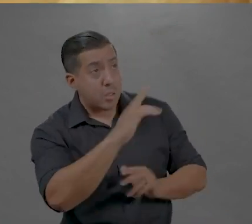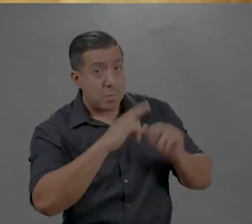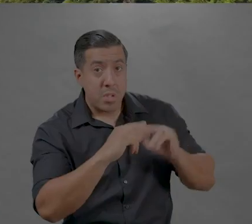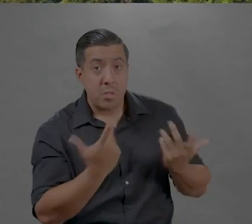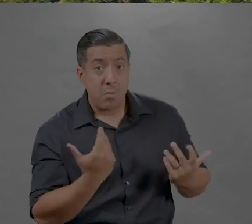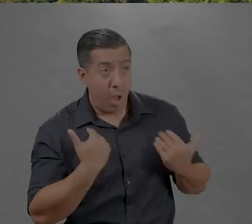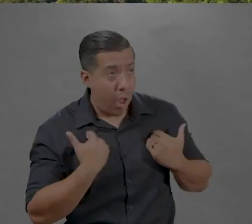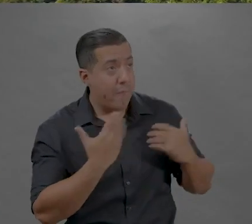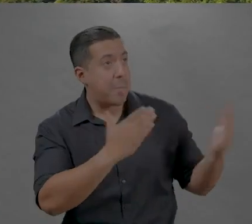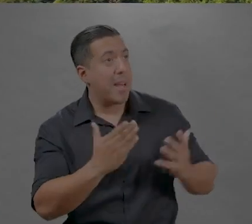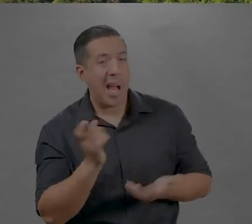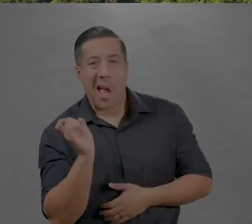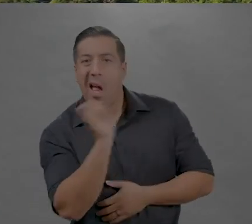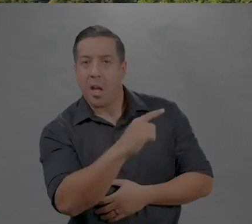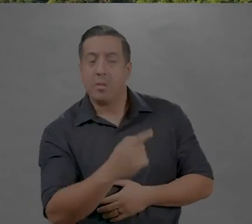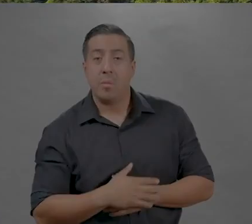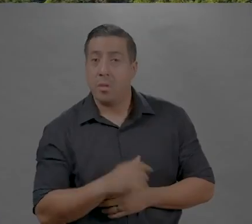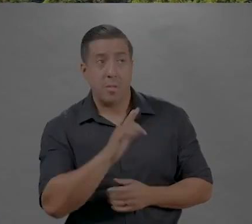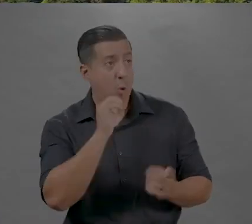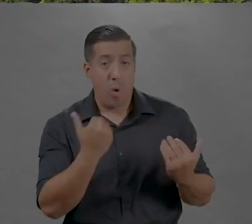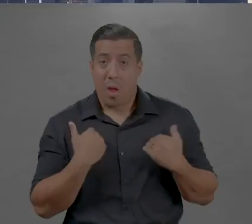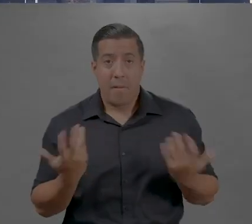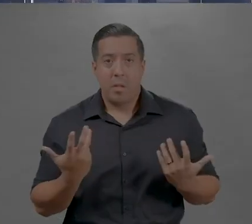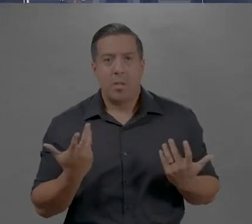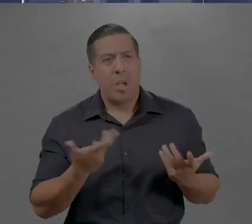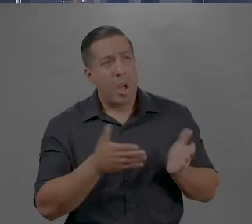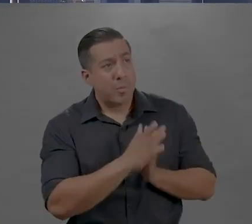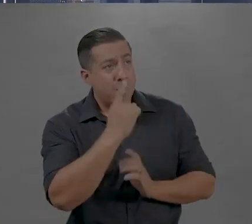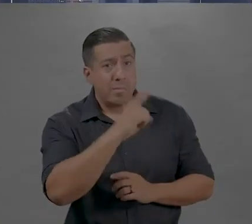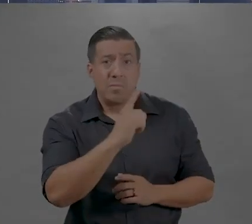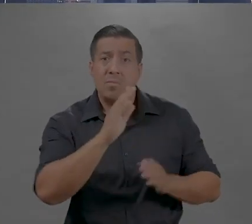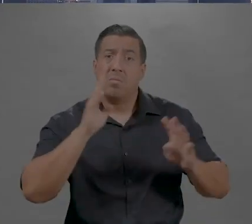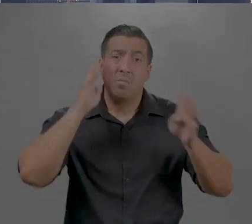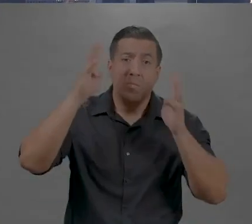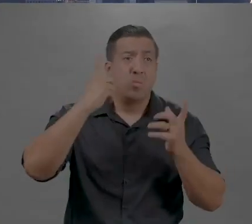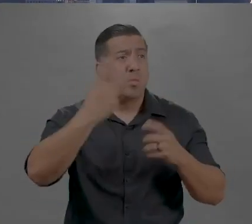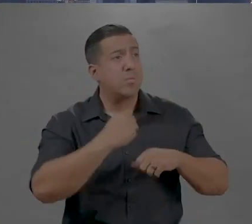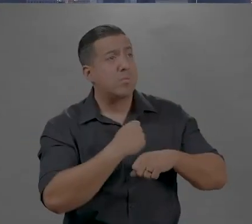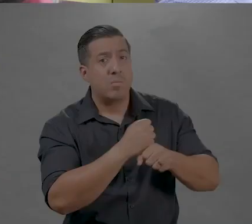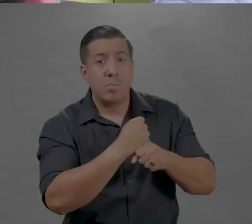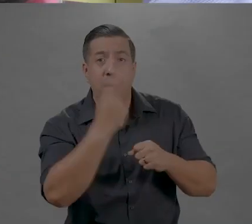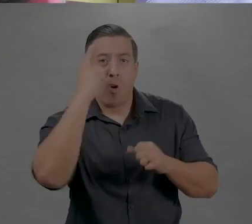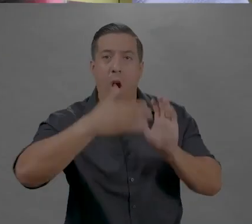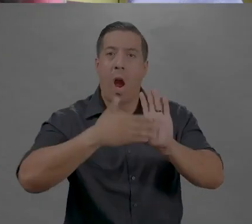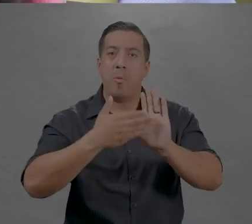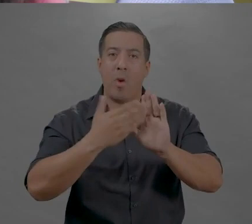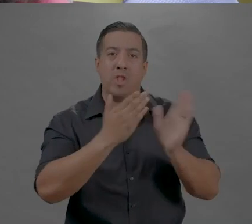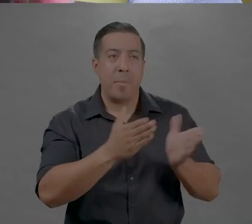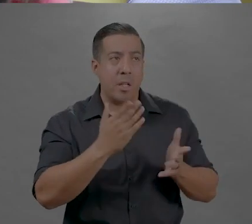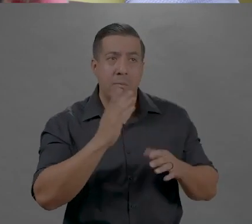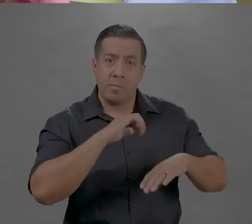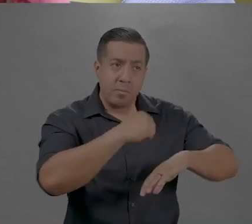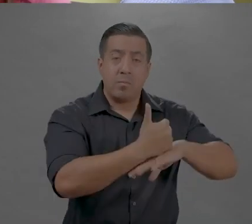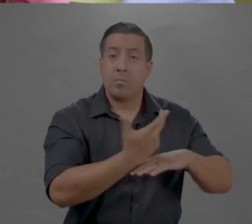goes for your workplace. Find out if your building and your company have disaster plans in place. If they don't, ask them to create what's known